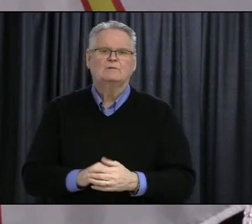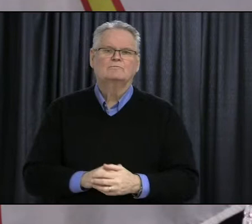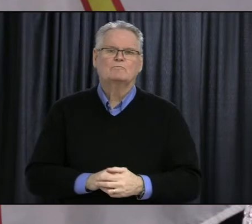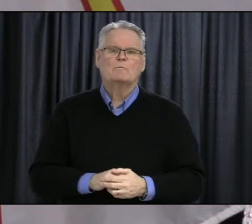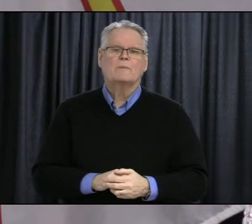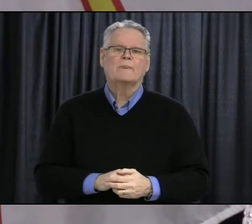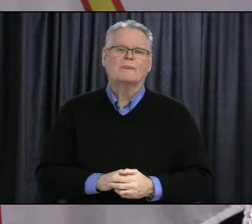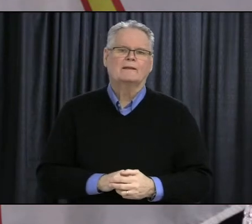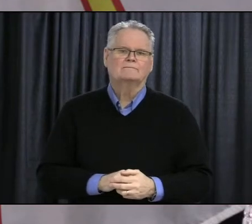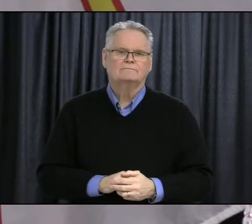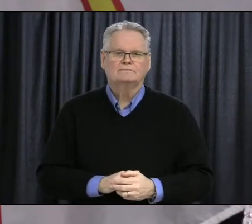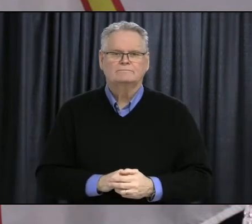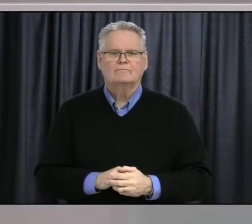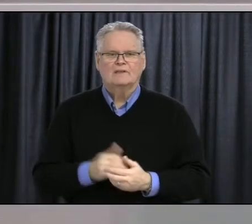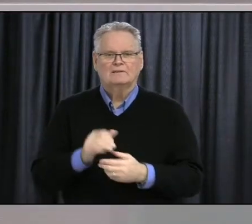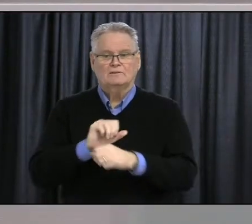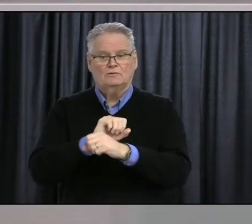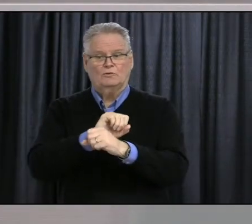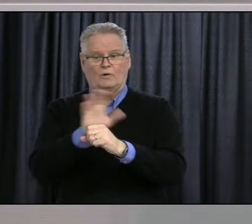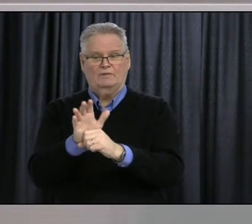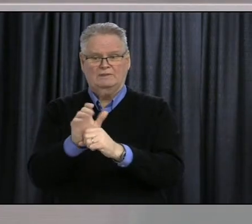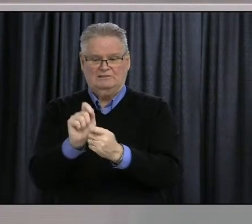example. Thanks.